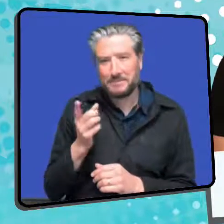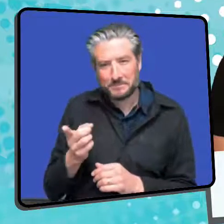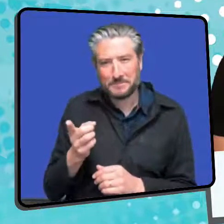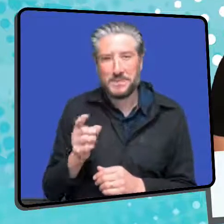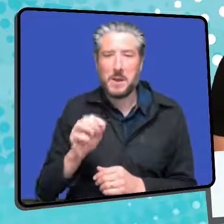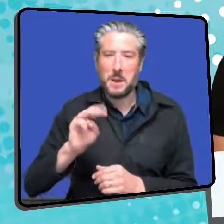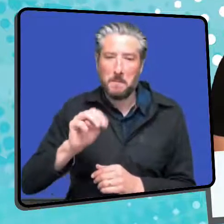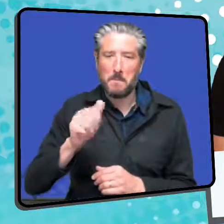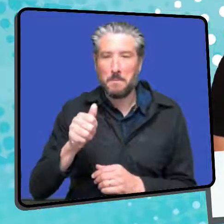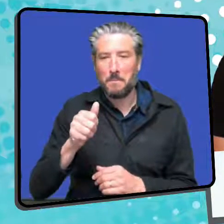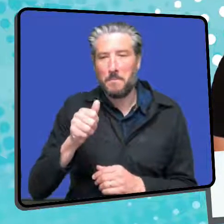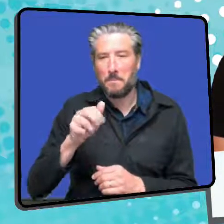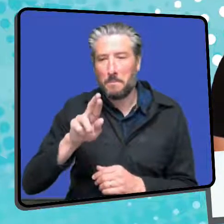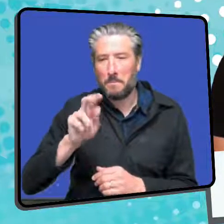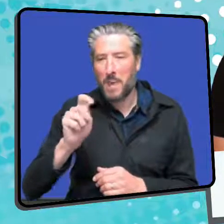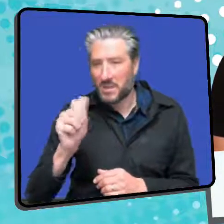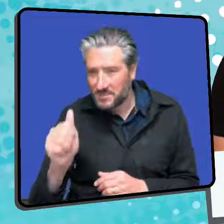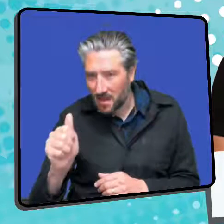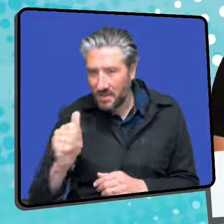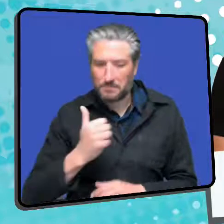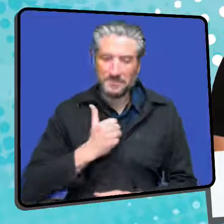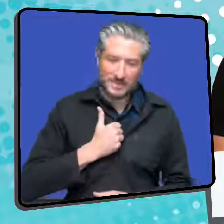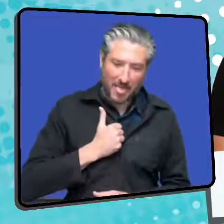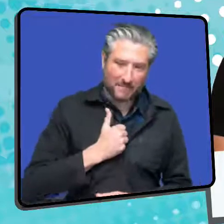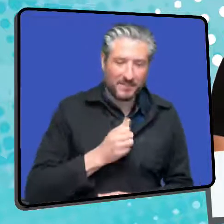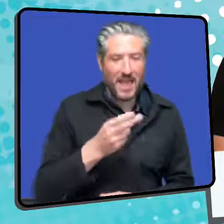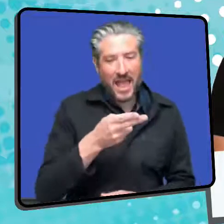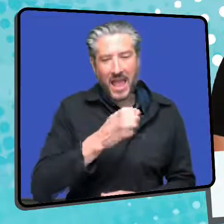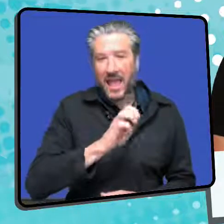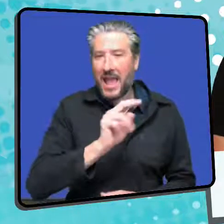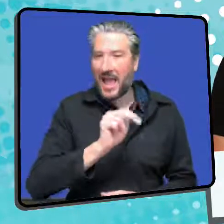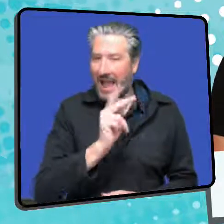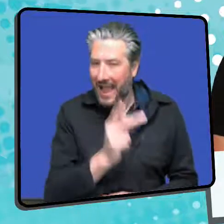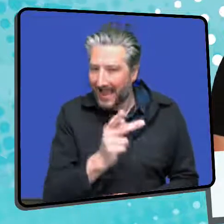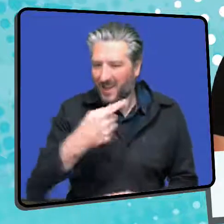other viewers by going to